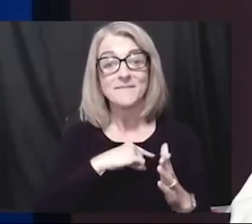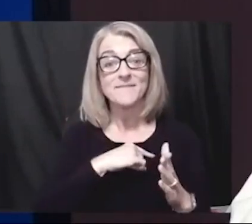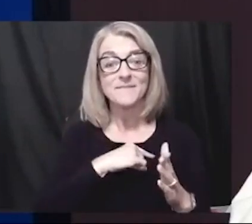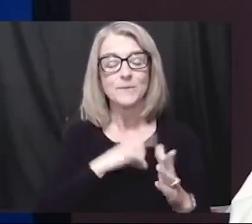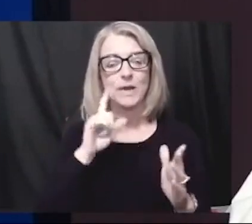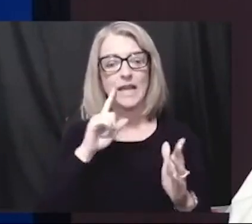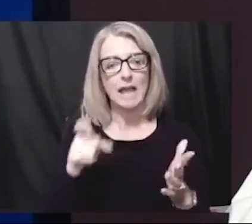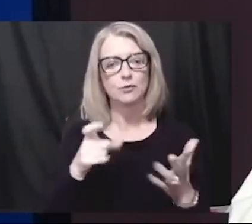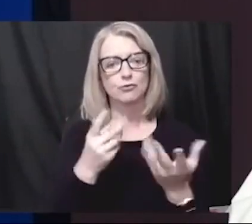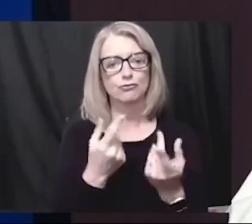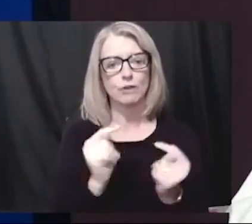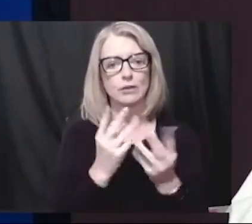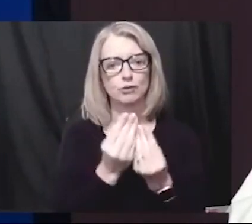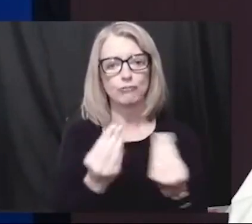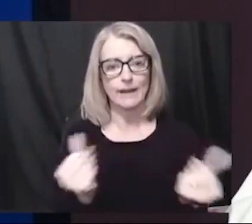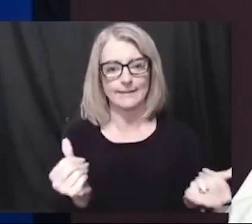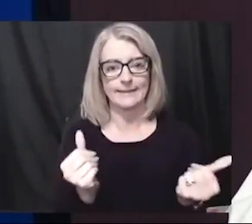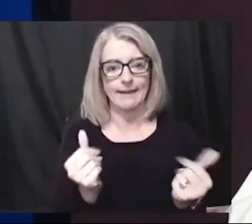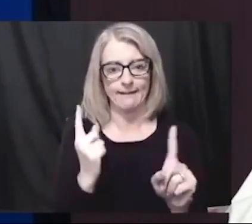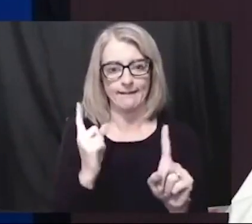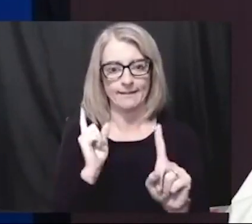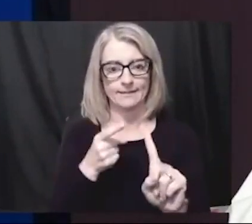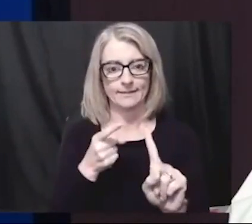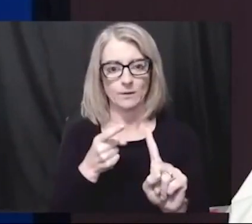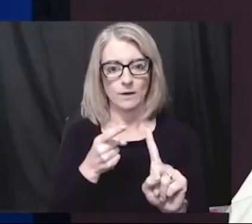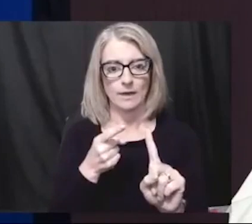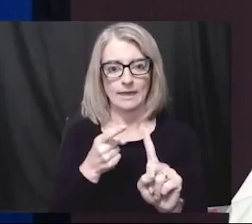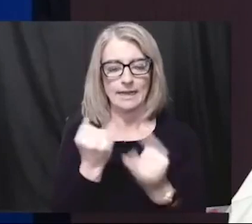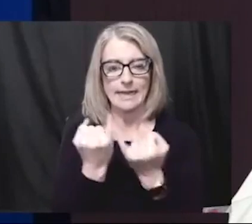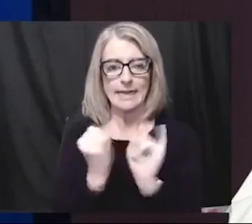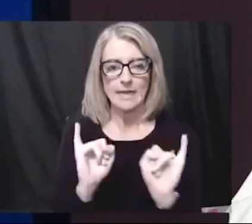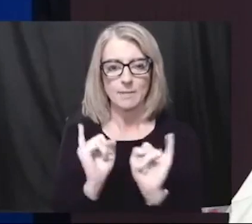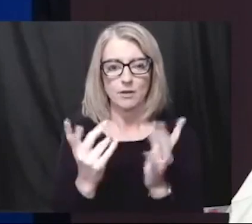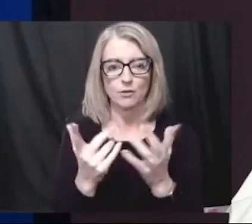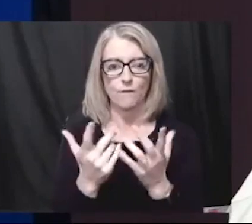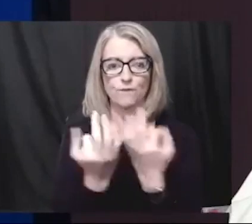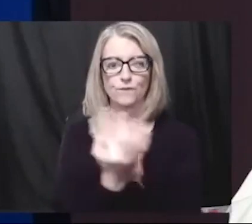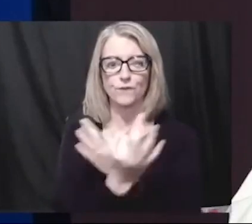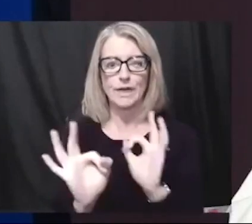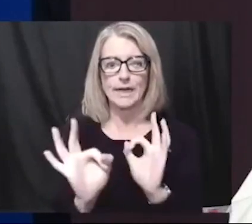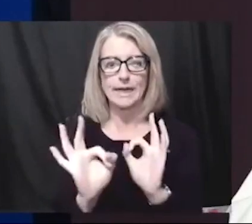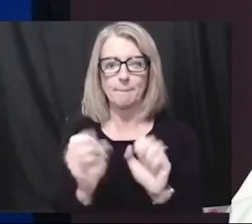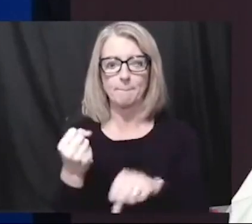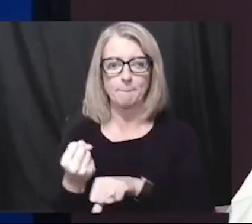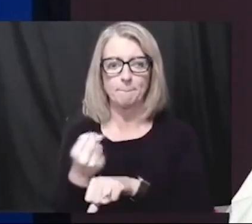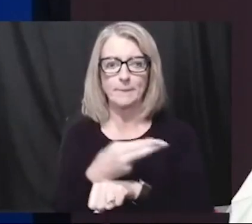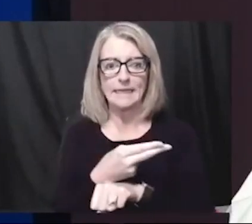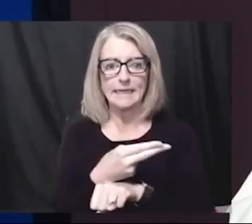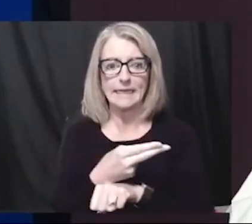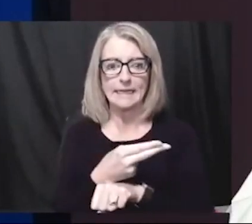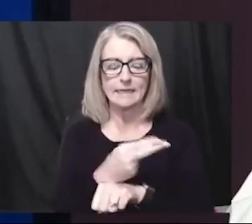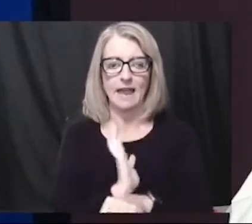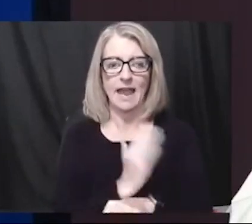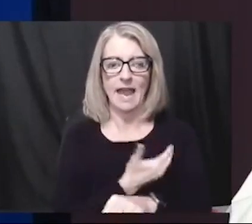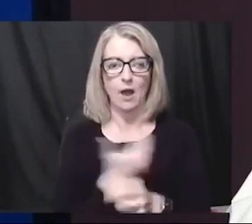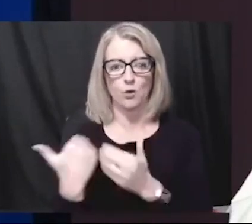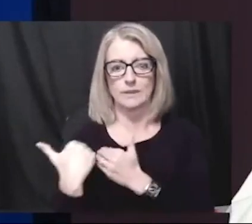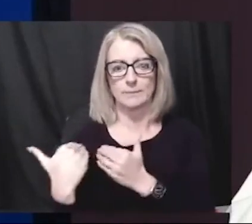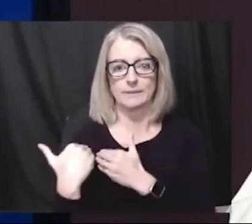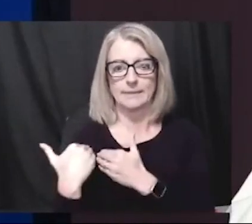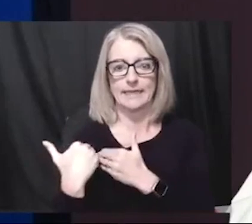reconcile at what point is individual freedom trumped by a societal responsibility and